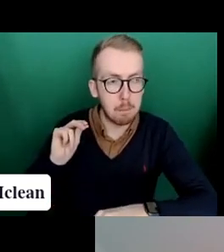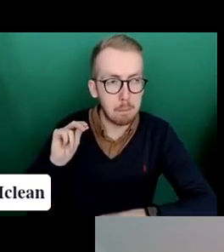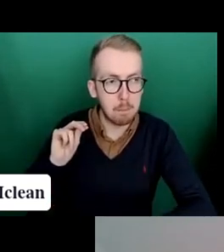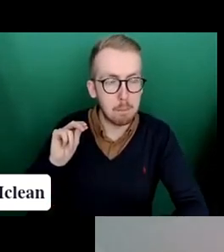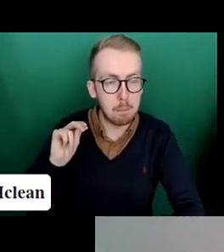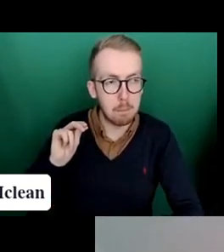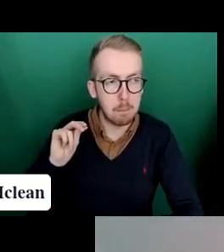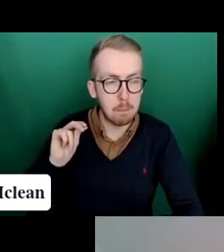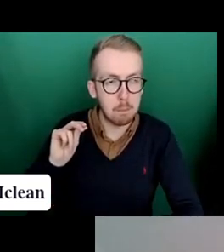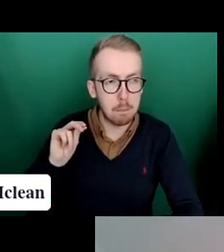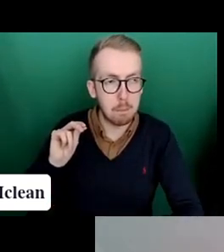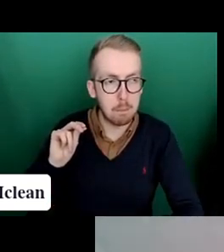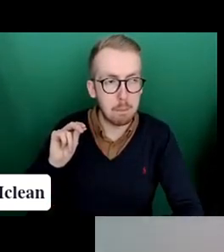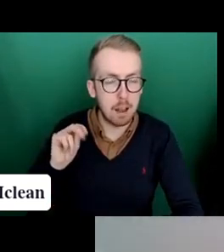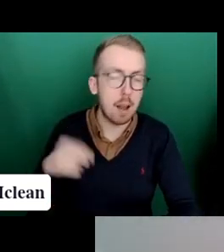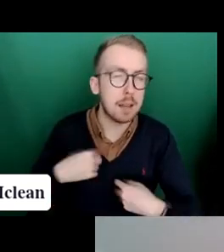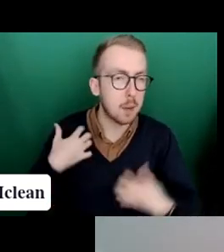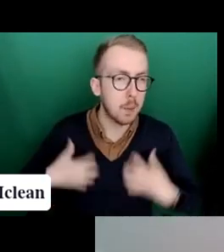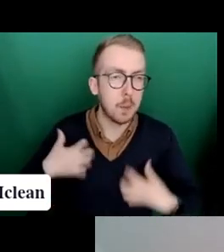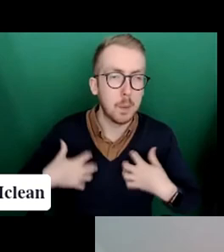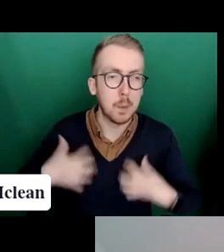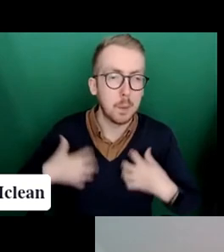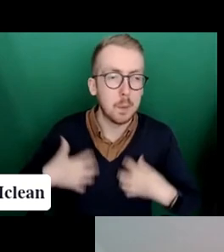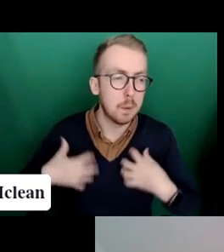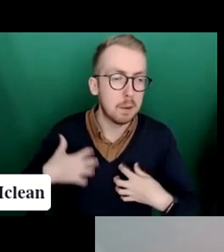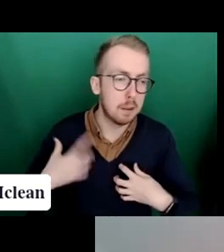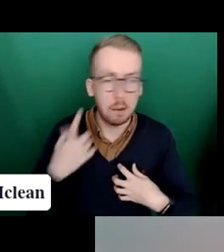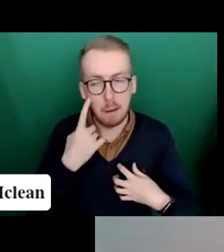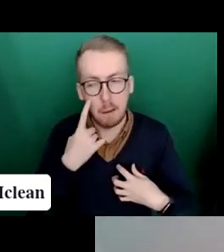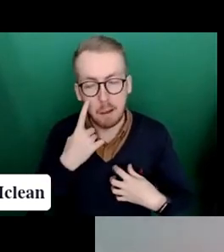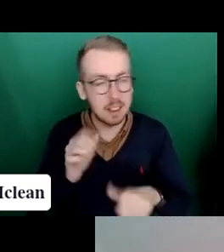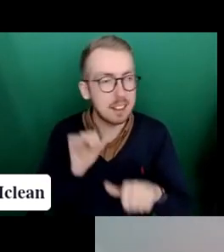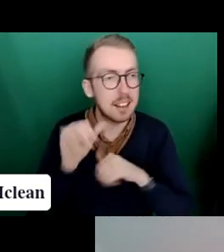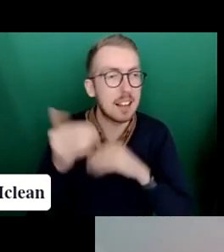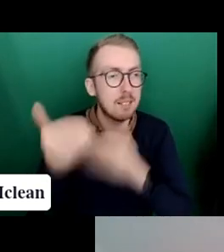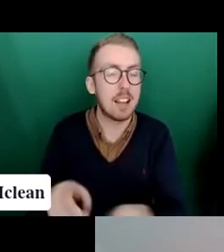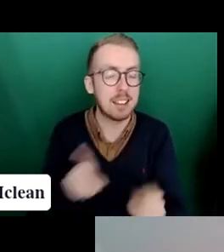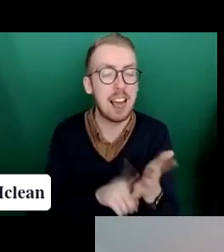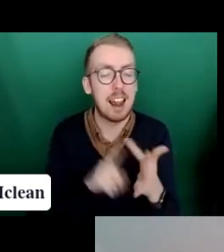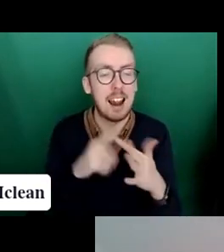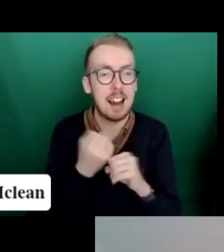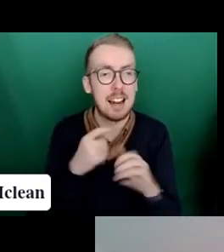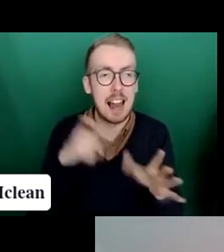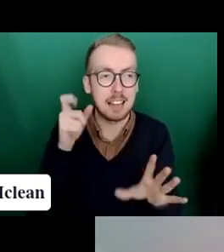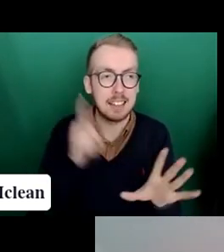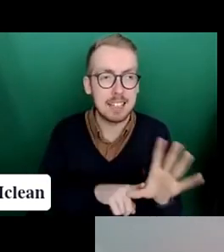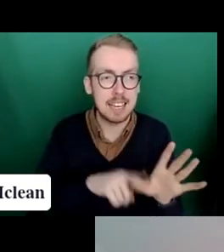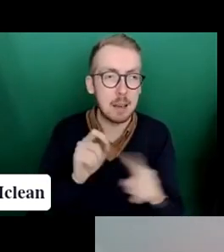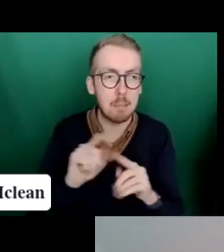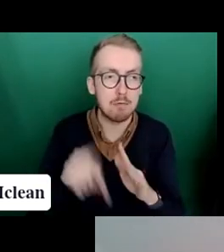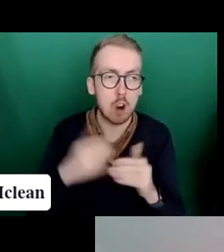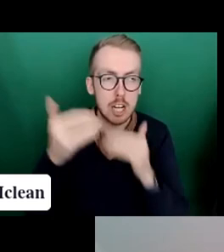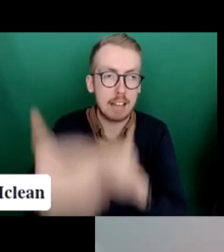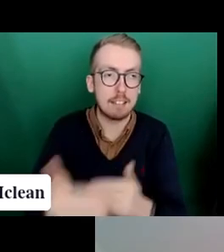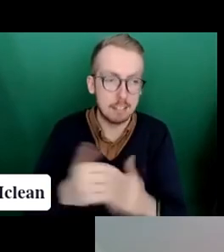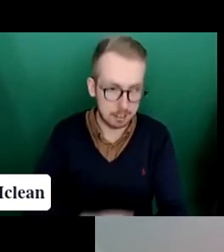sort of program, and I'd be interested in looking at that as sort of a next phase as a legacy project of how we have a